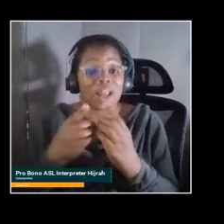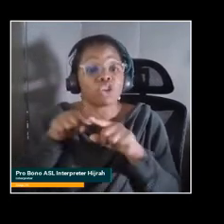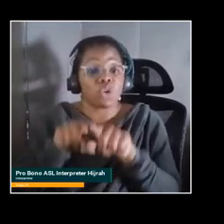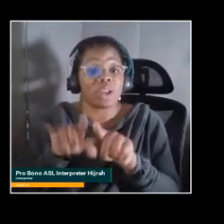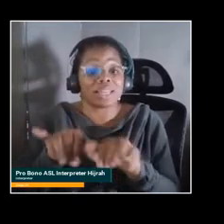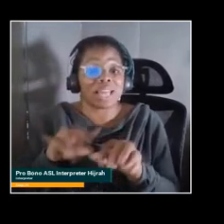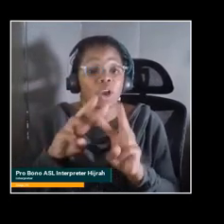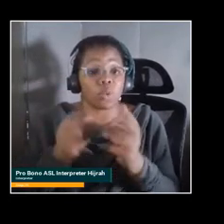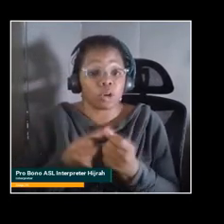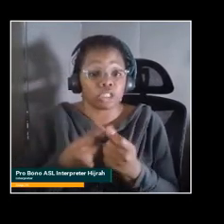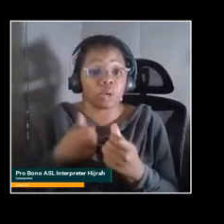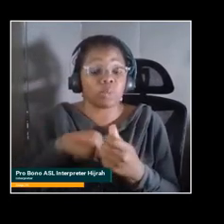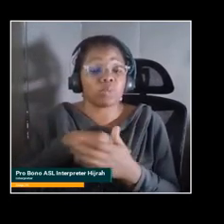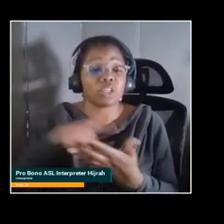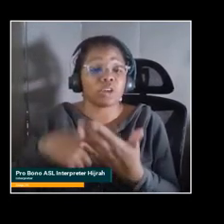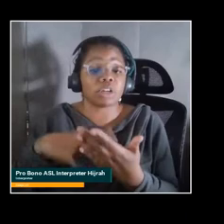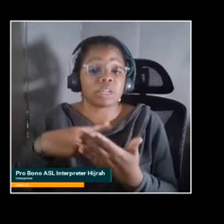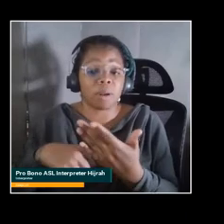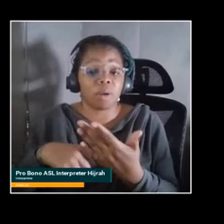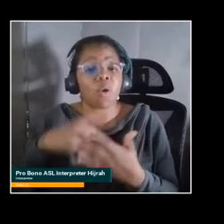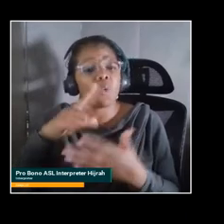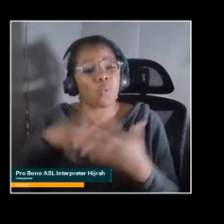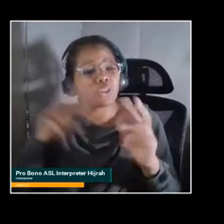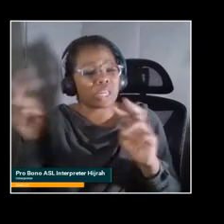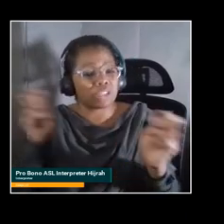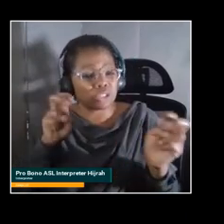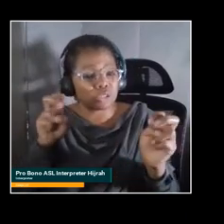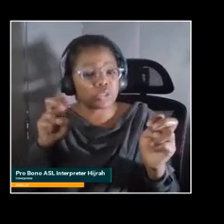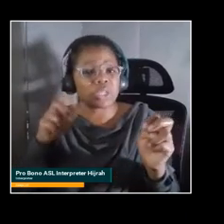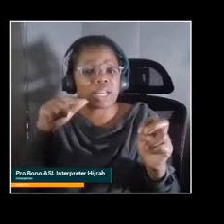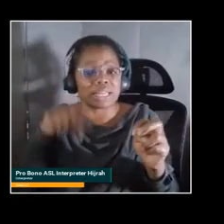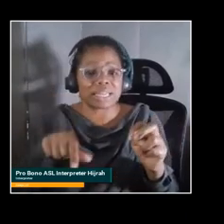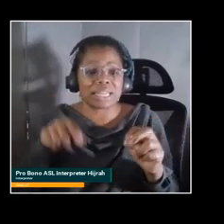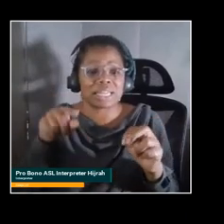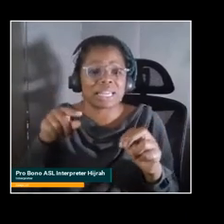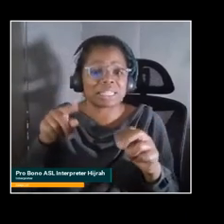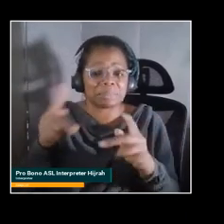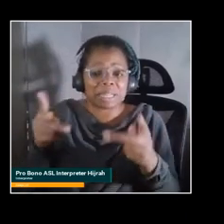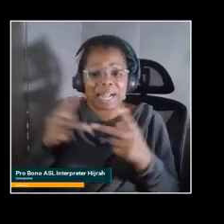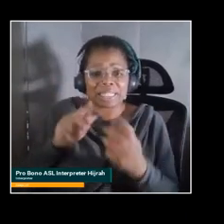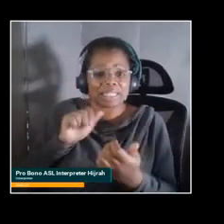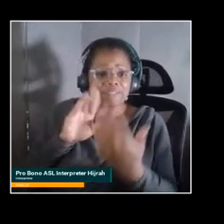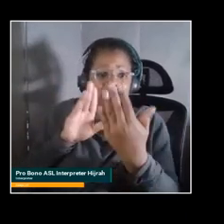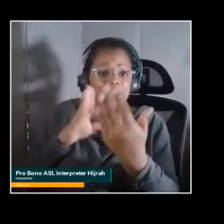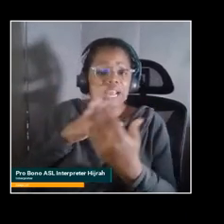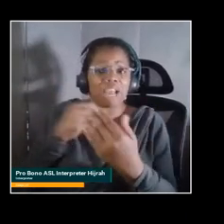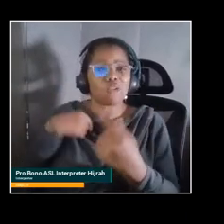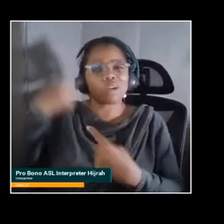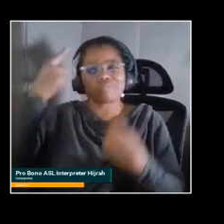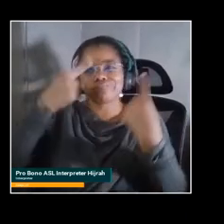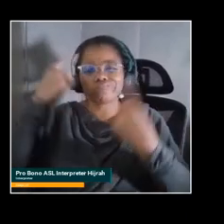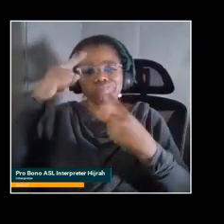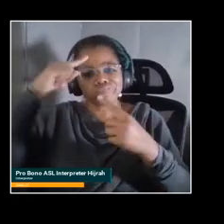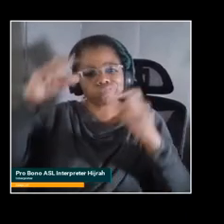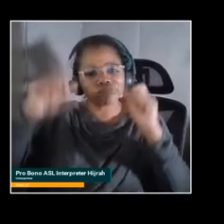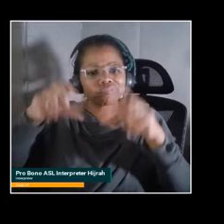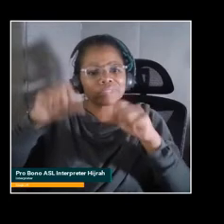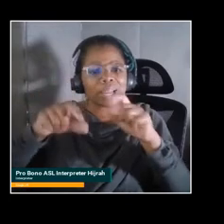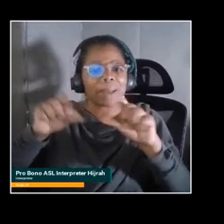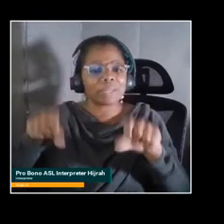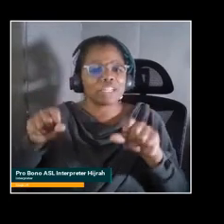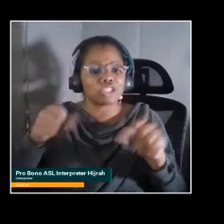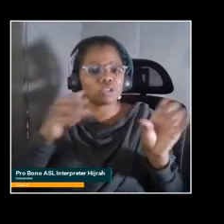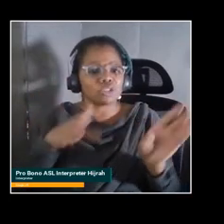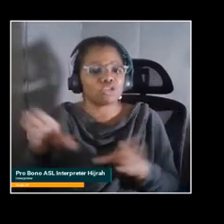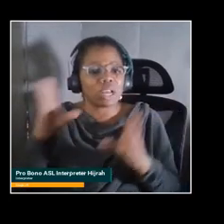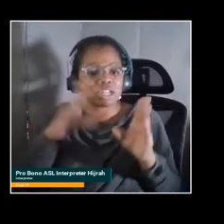we really talk about what are the issues this site is facing, and we brainstorm potential strategies together.